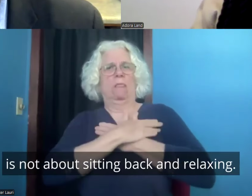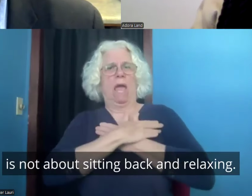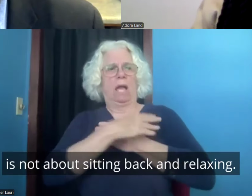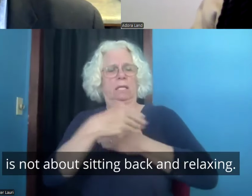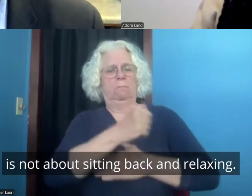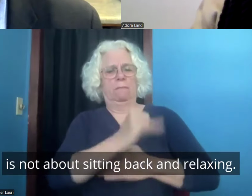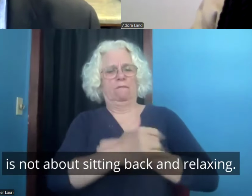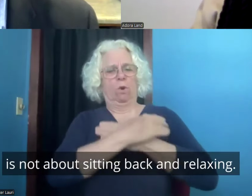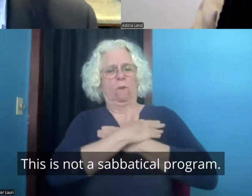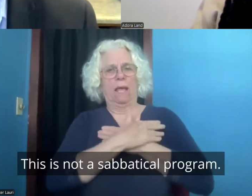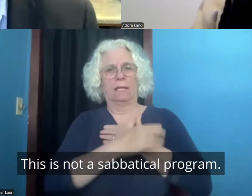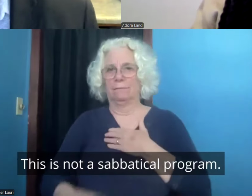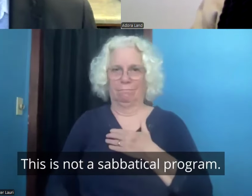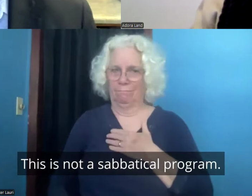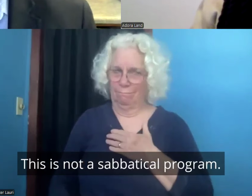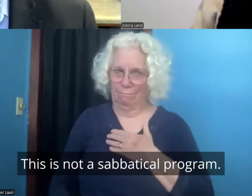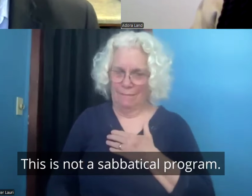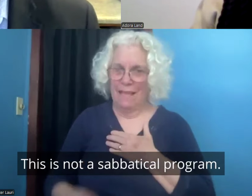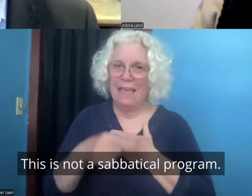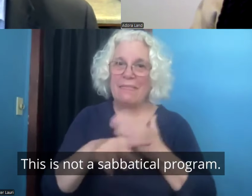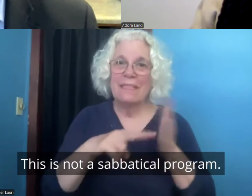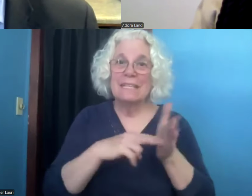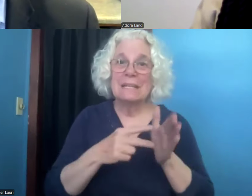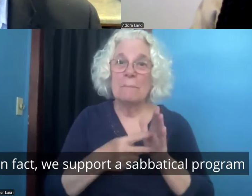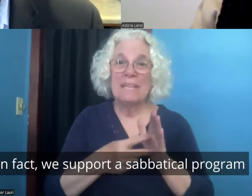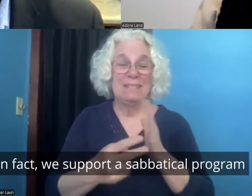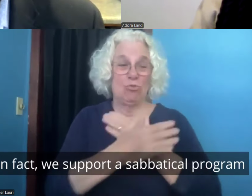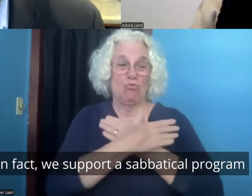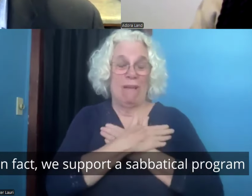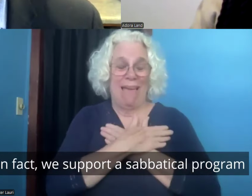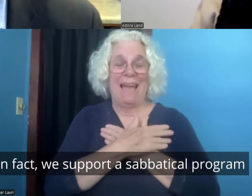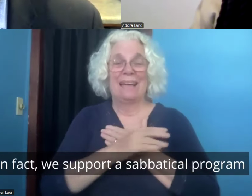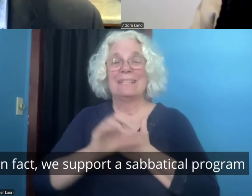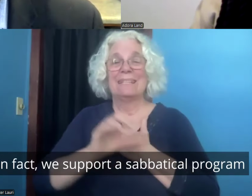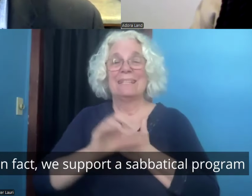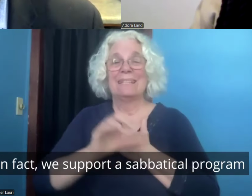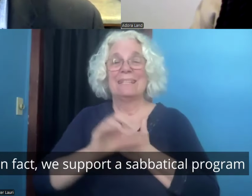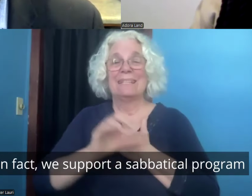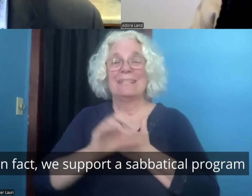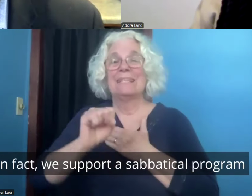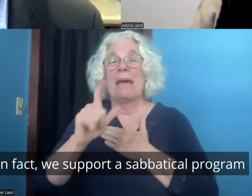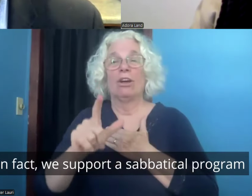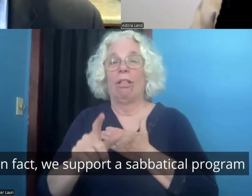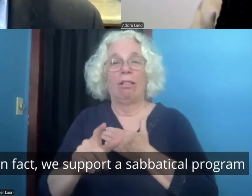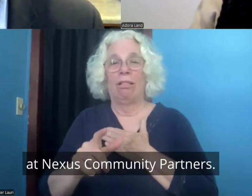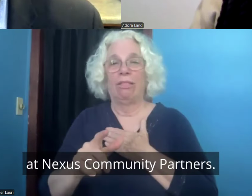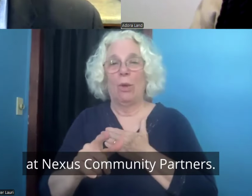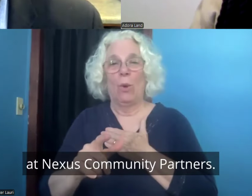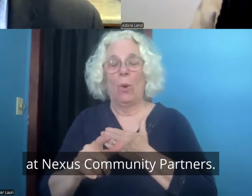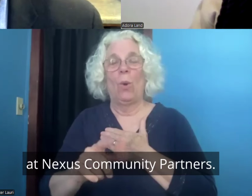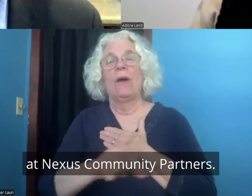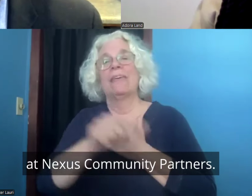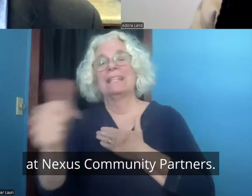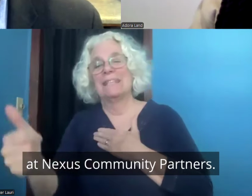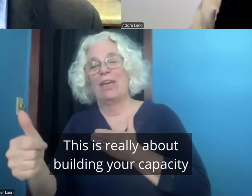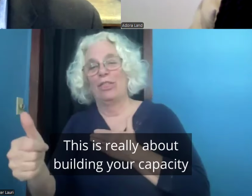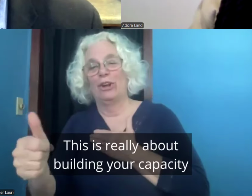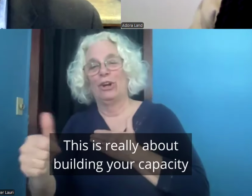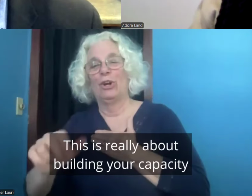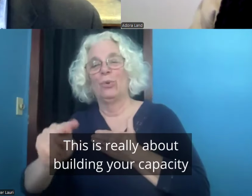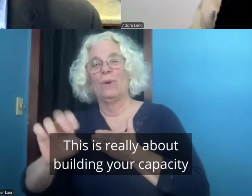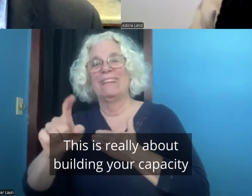about sitting back and relaxing. Right. This is not a sabbatical program. In fact, we support a sabbatical program at Nexus Community Partners.